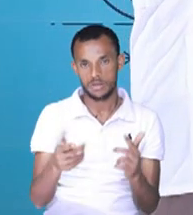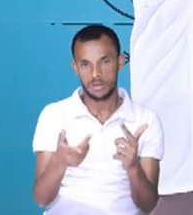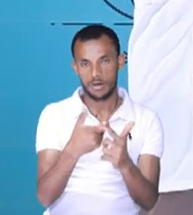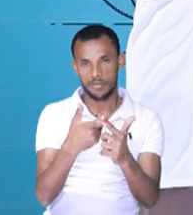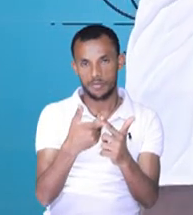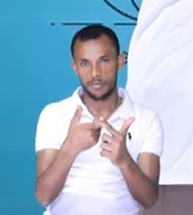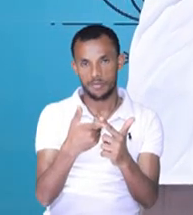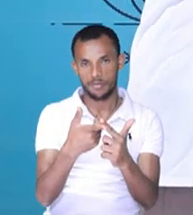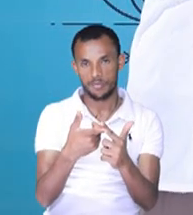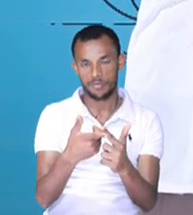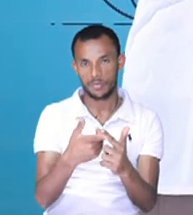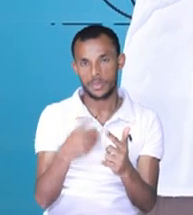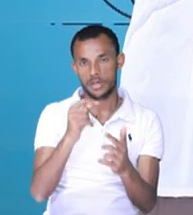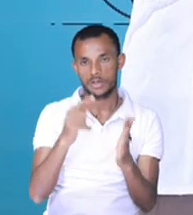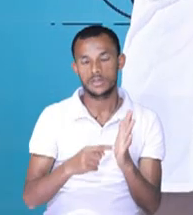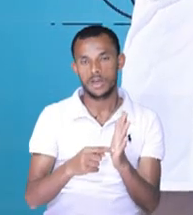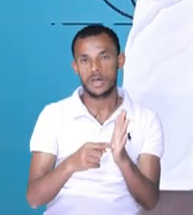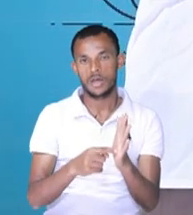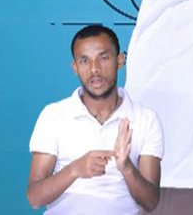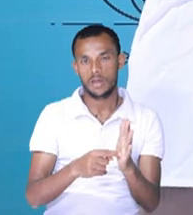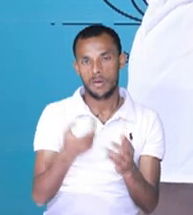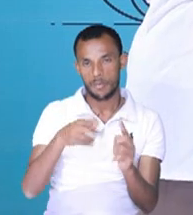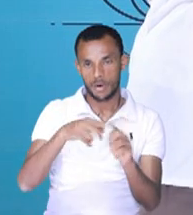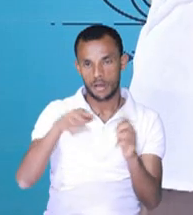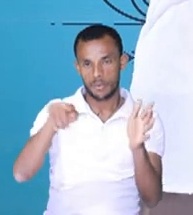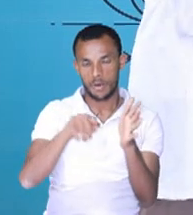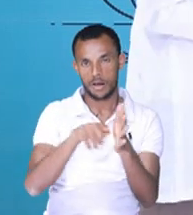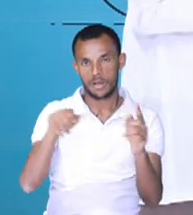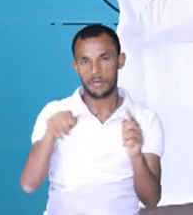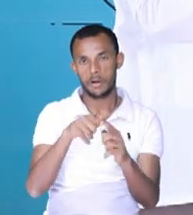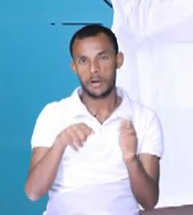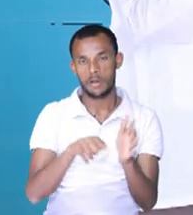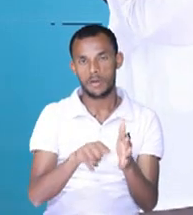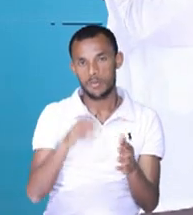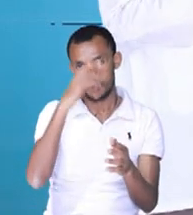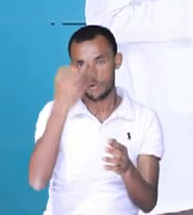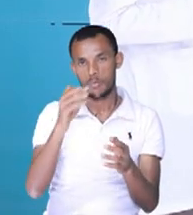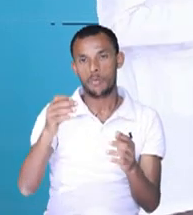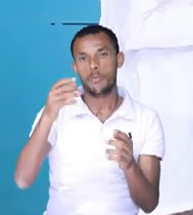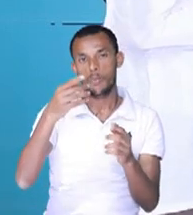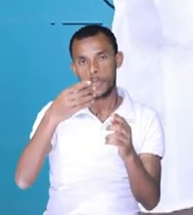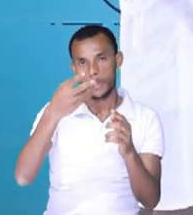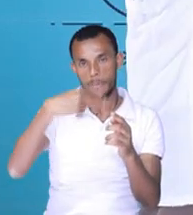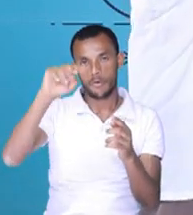Second, the sign will oscillate. Plus, minus, plus, it goes on because of powers of negative